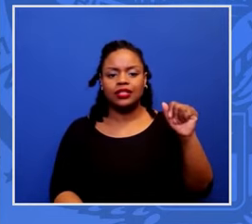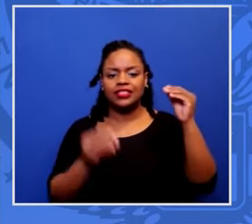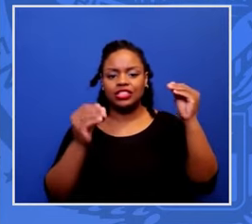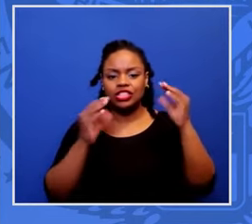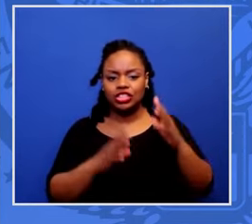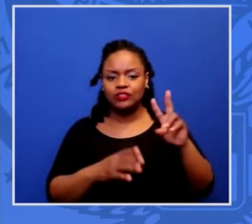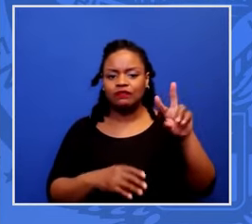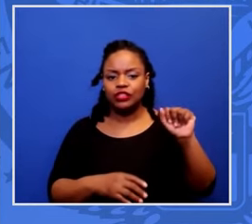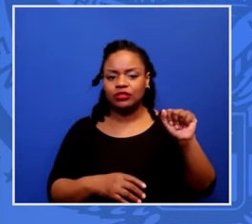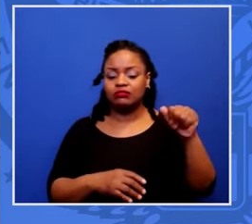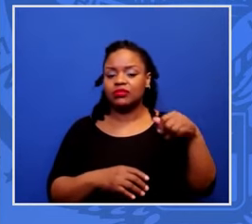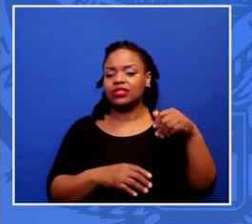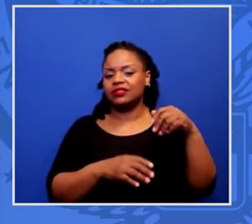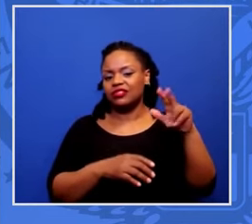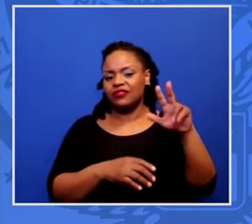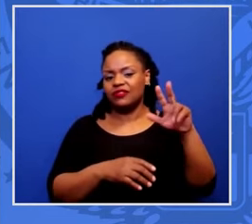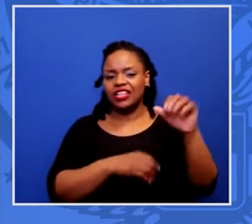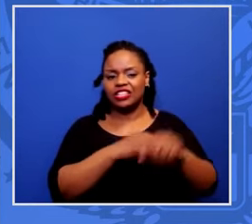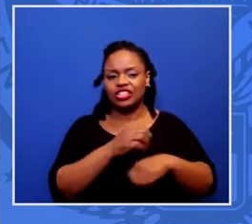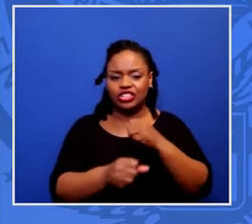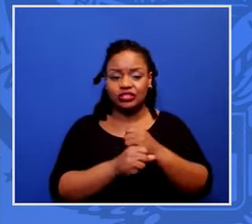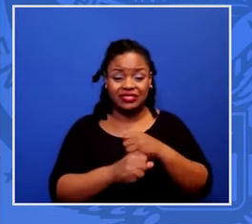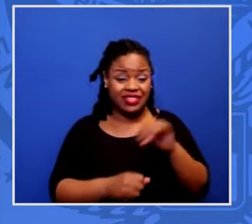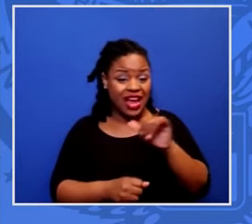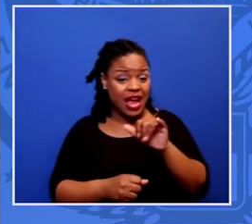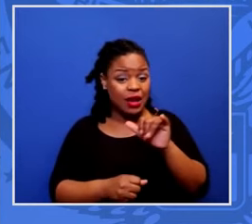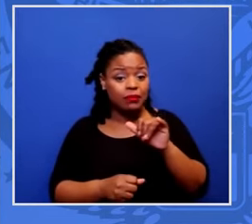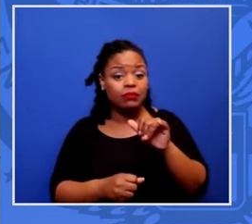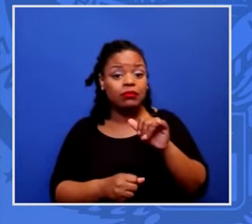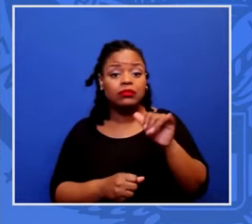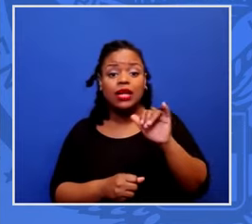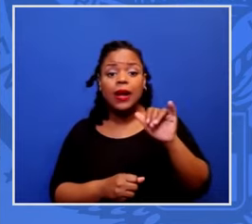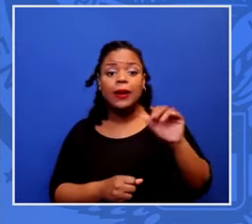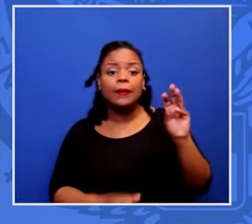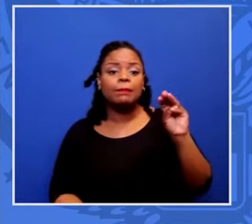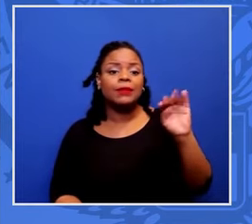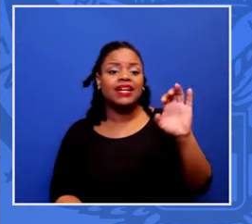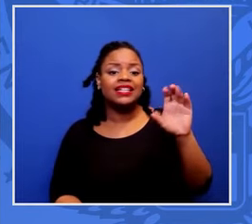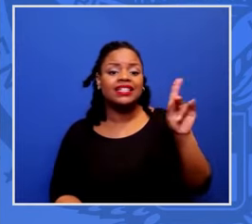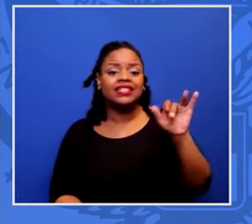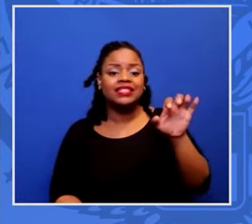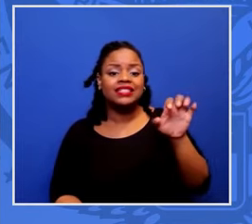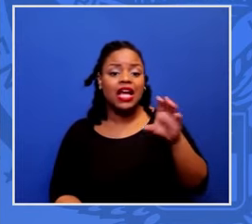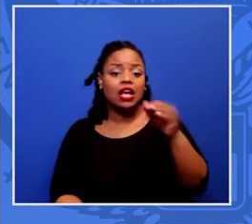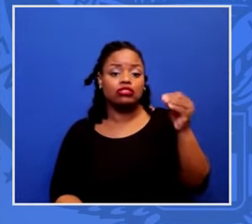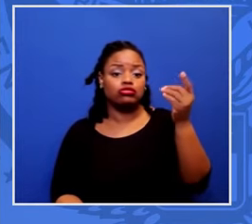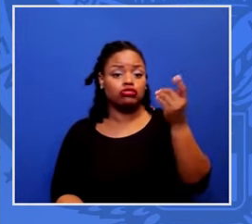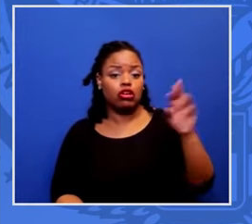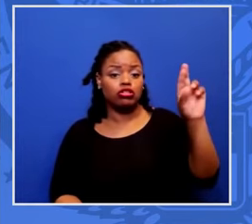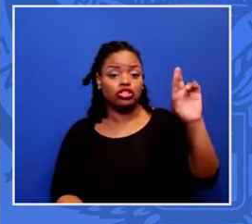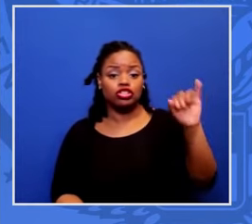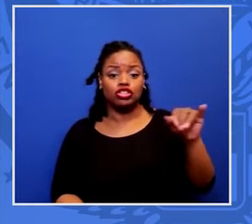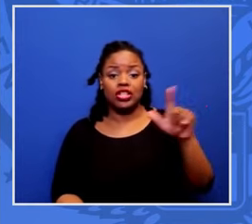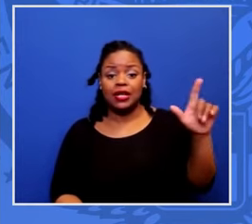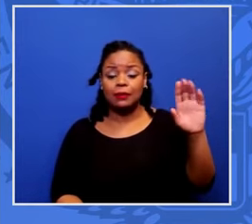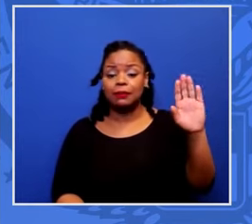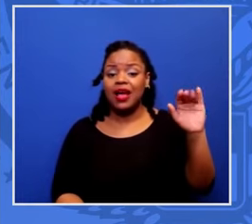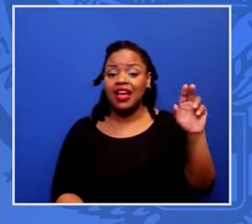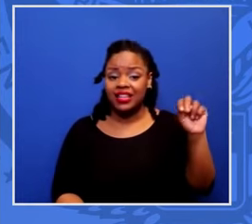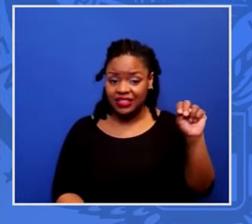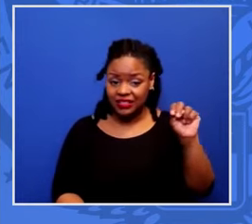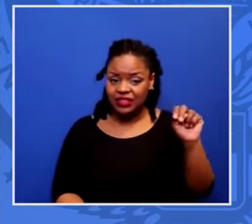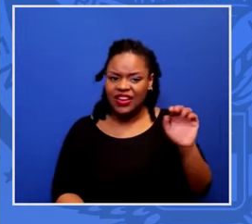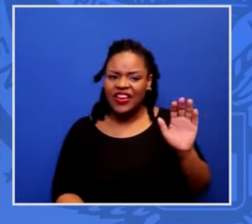a mentor to her students, remembered long after their graduation. This year, our teachers were faced